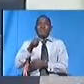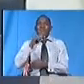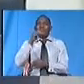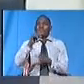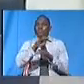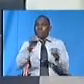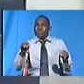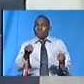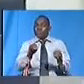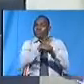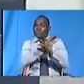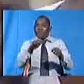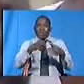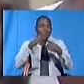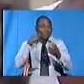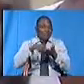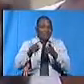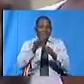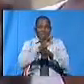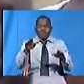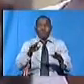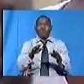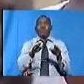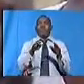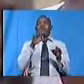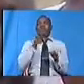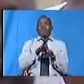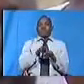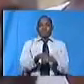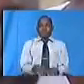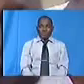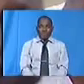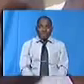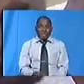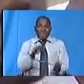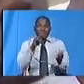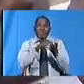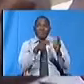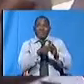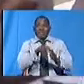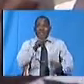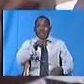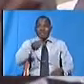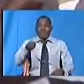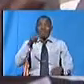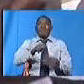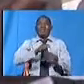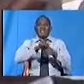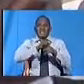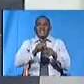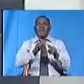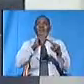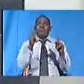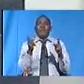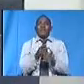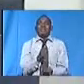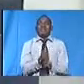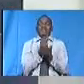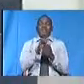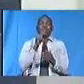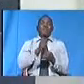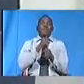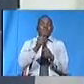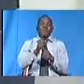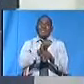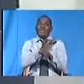vote. So they must have definitely trained their agents to make sure that nobody voted